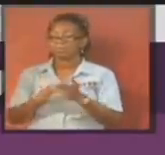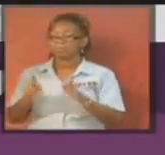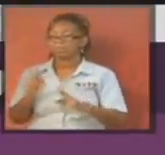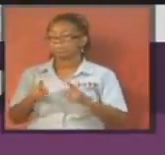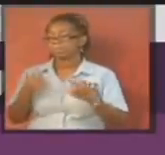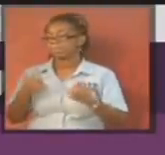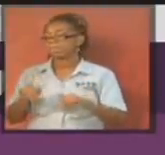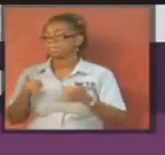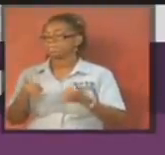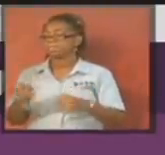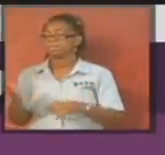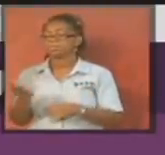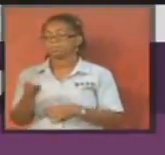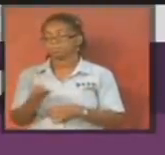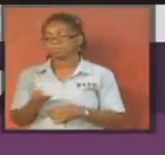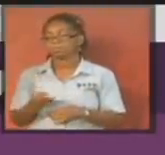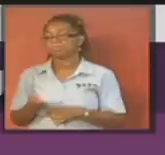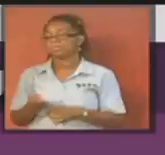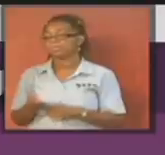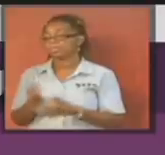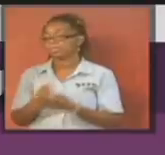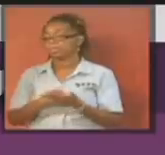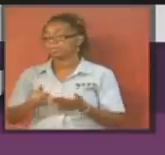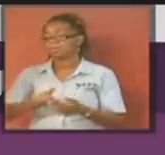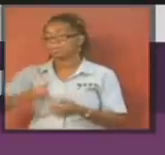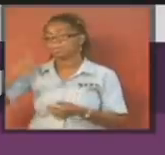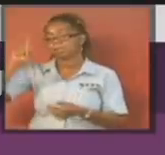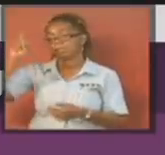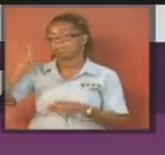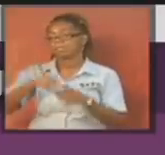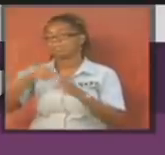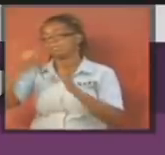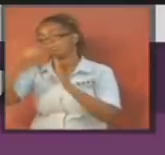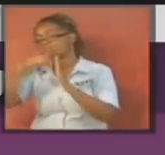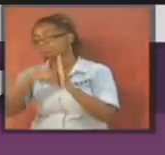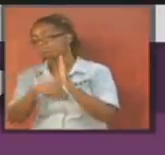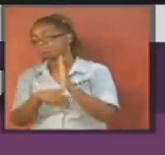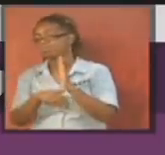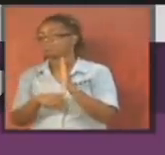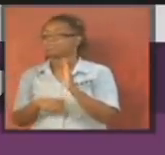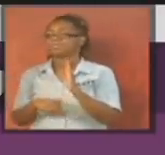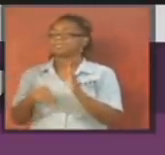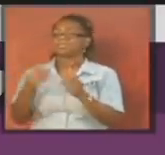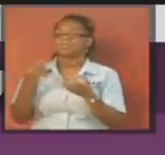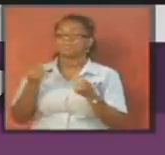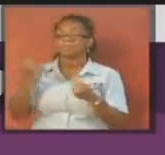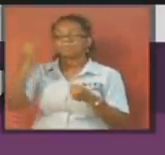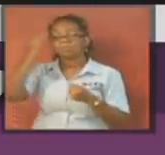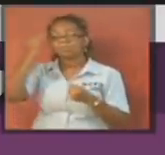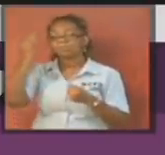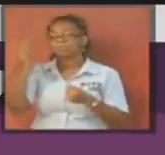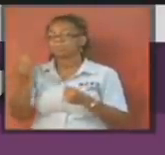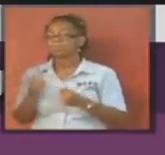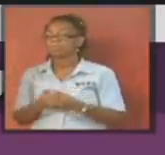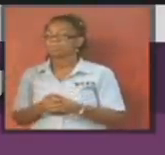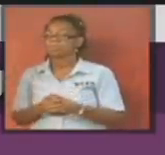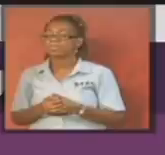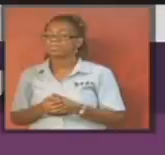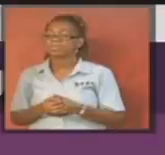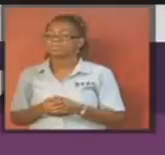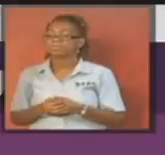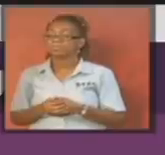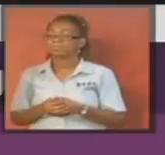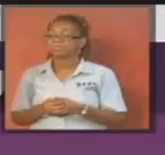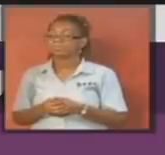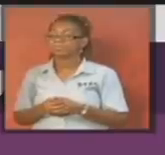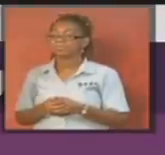very briefly and then they came back down to a sort of average that seems to be holding steady. Is there any trend aside from